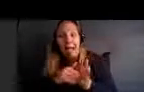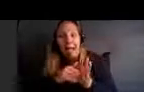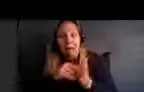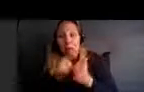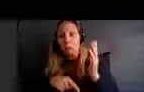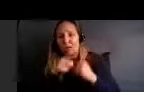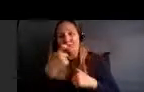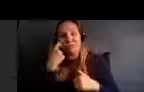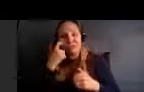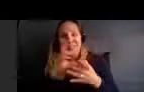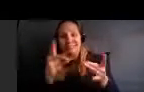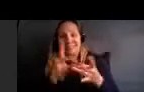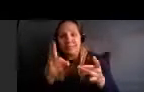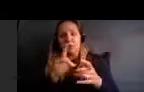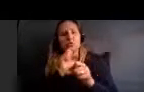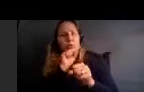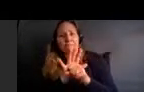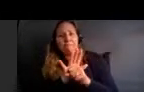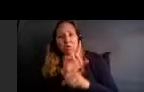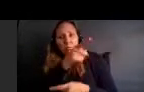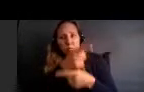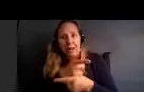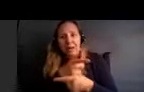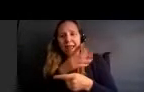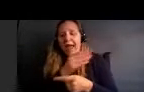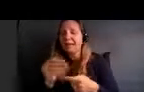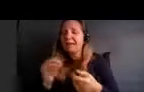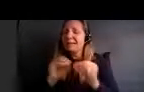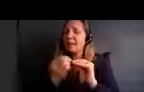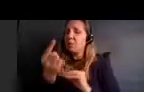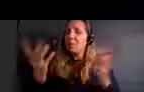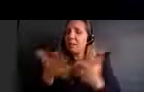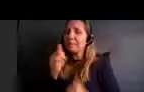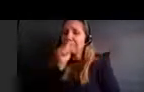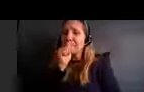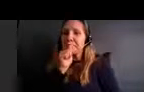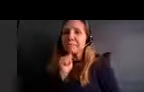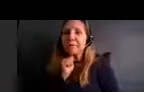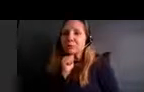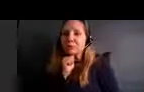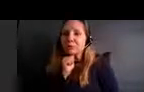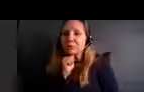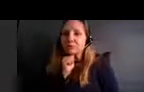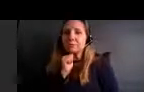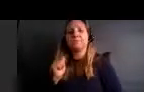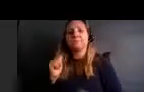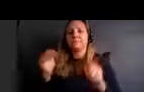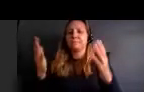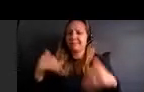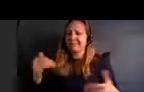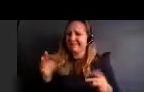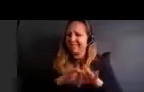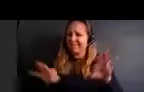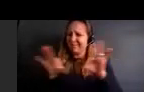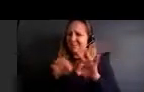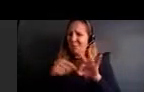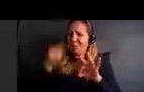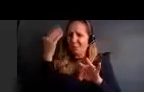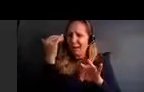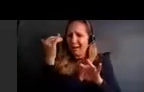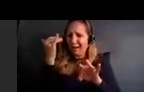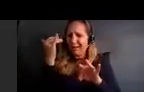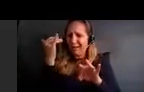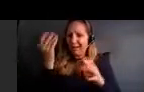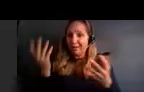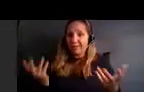course, most importantly, be patient with all individuals. So why is this important? Well, this is important